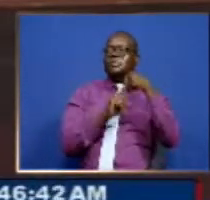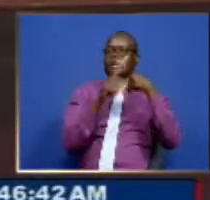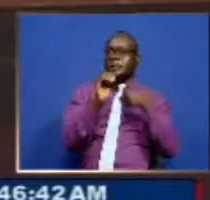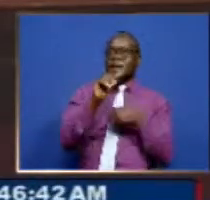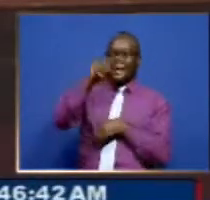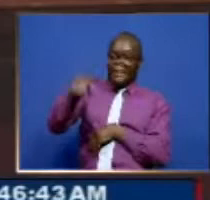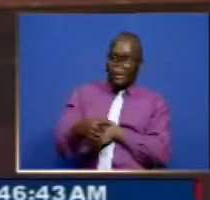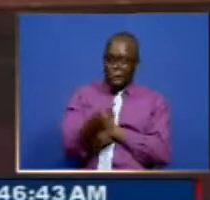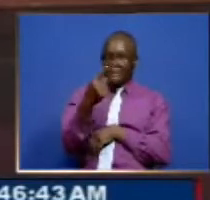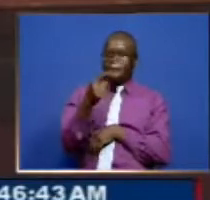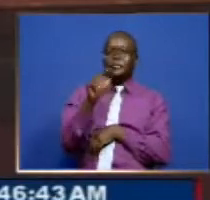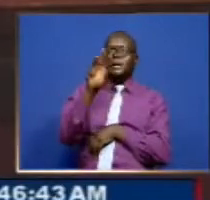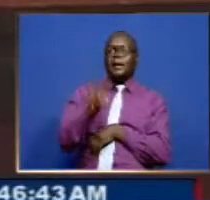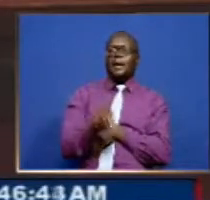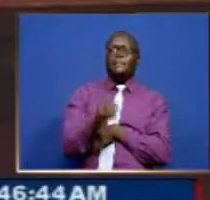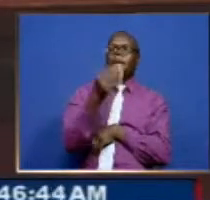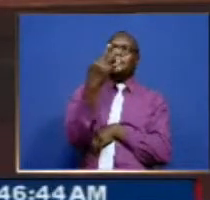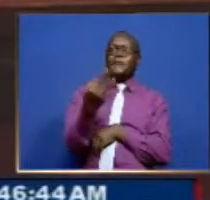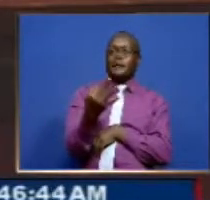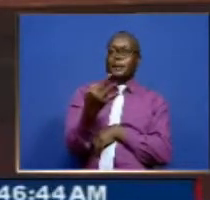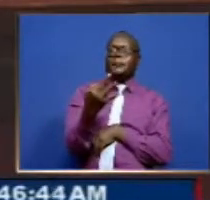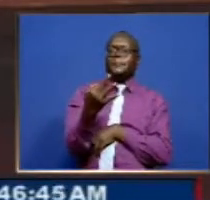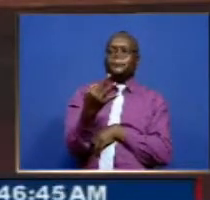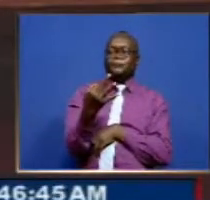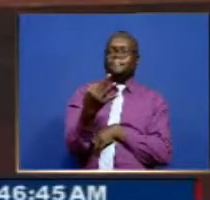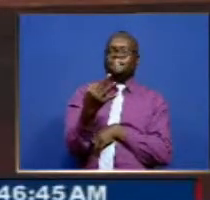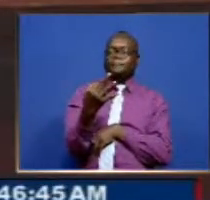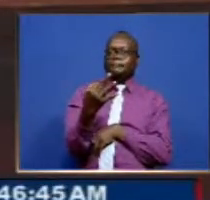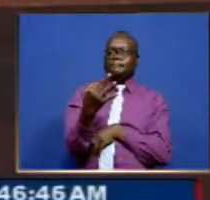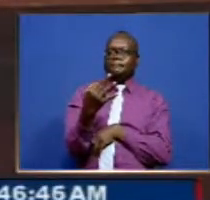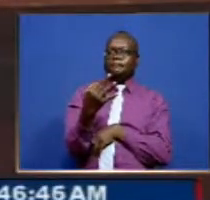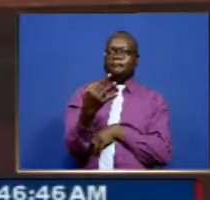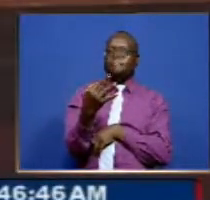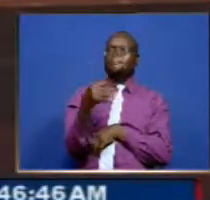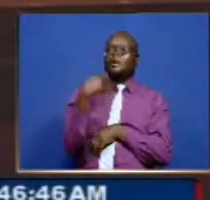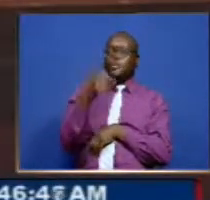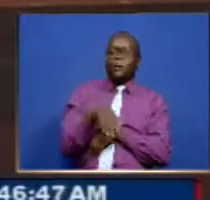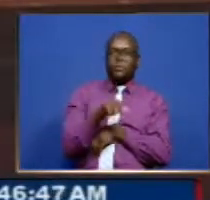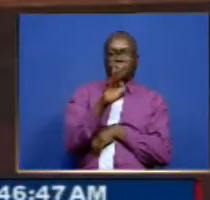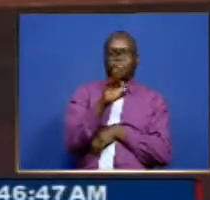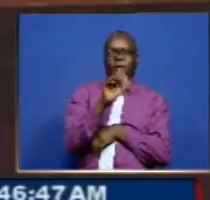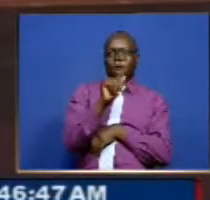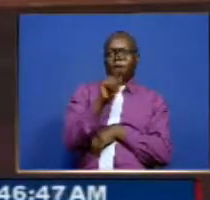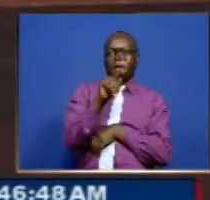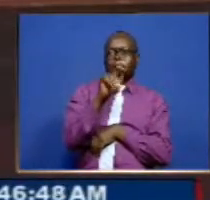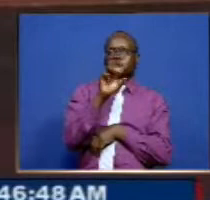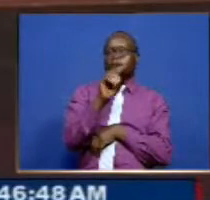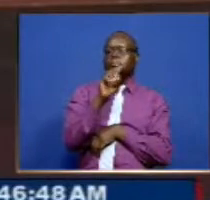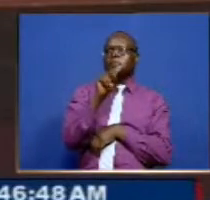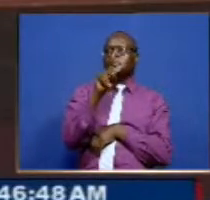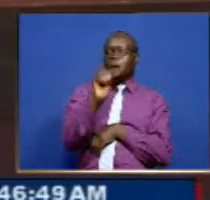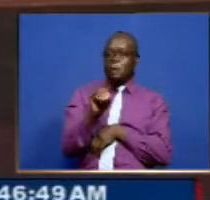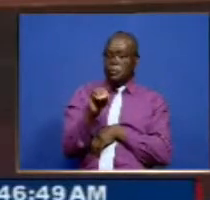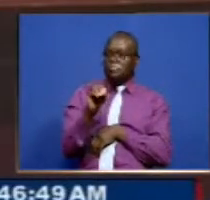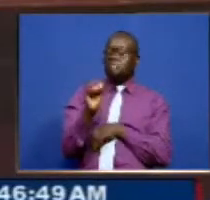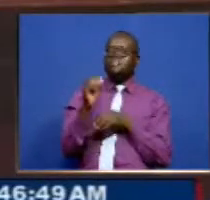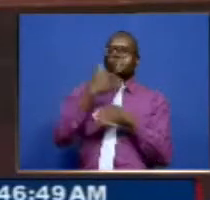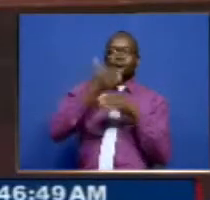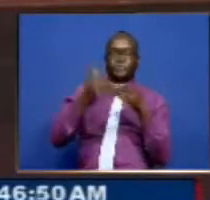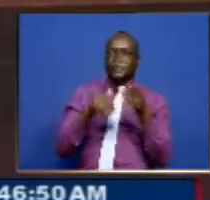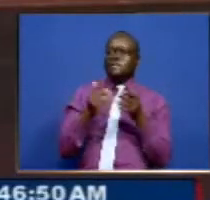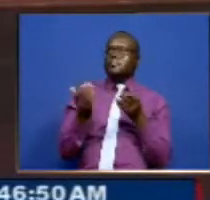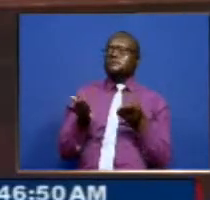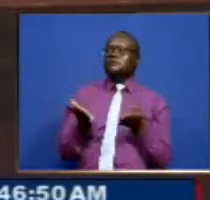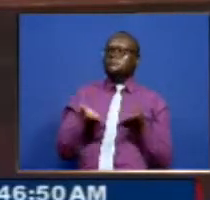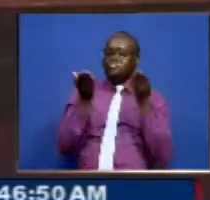60,000 M3 Megapan at Shimbre to Ms. Fatco Construction and Transporters Limited at